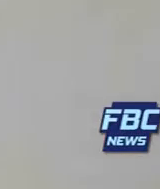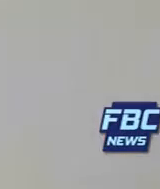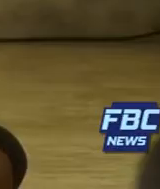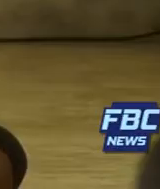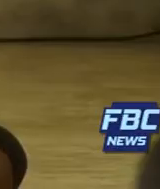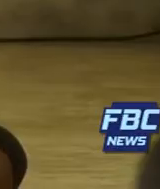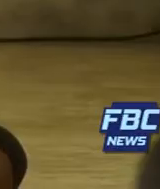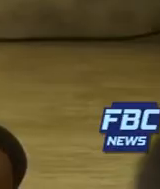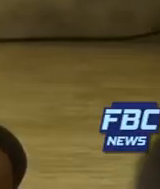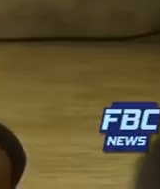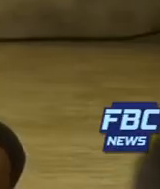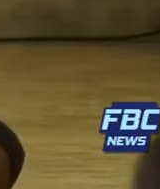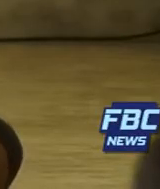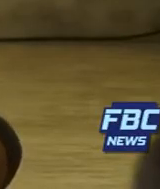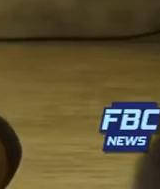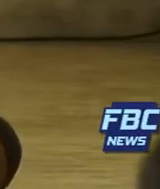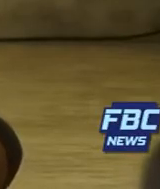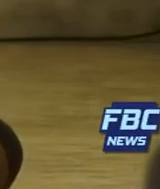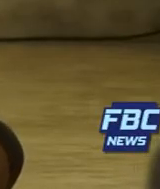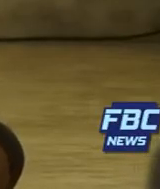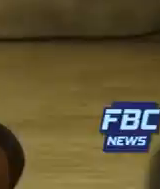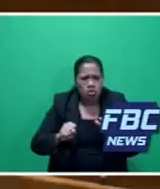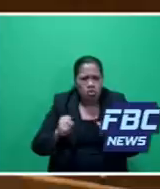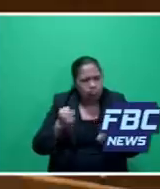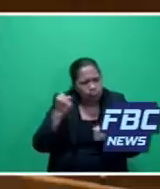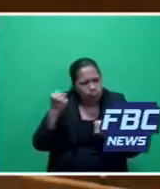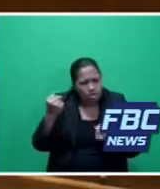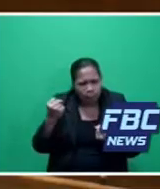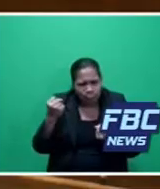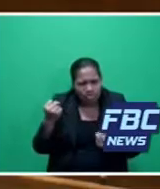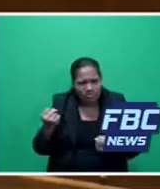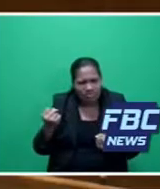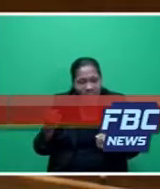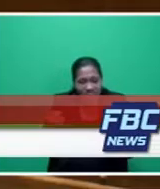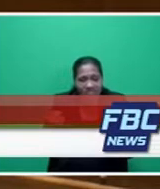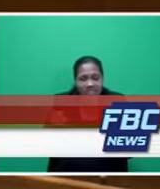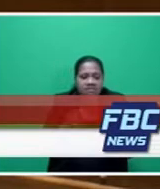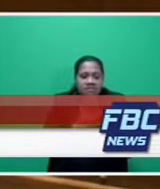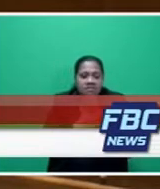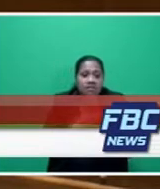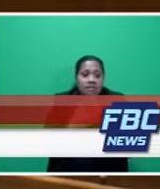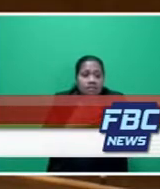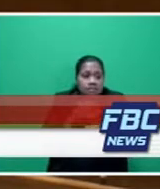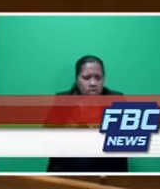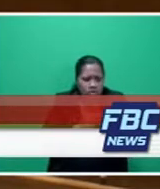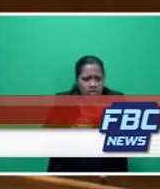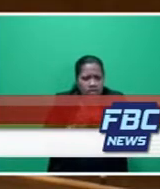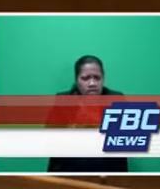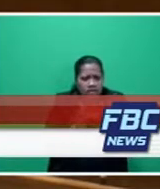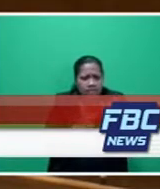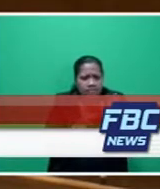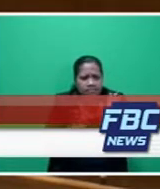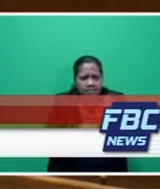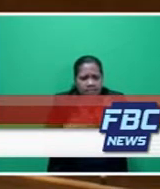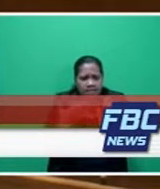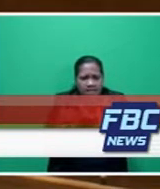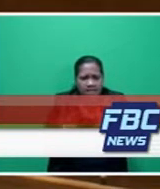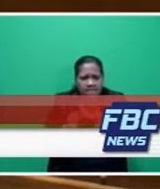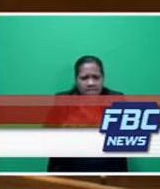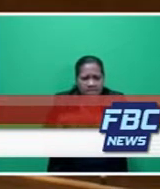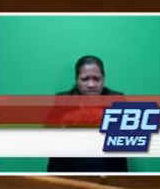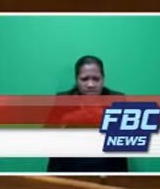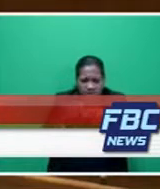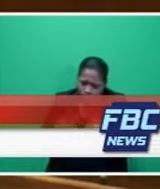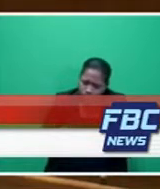in the height of the COVID-19 pandemic. My office of the Prime Minister chartered a Fiji Link flight from Suva to